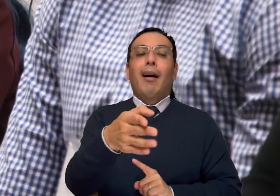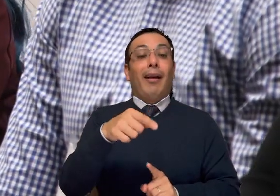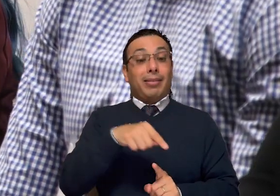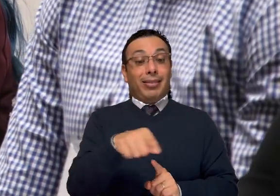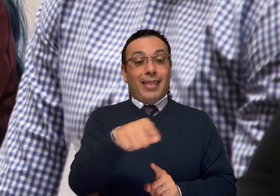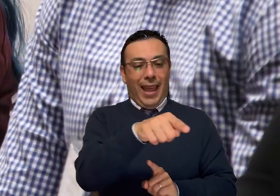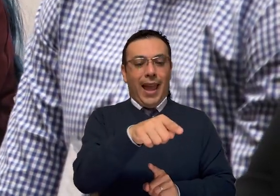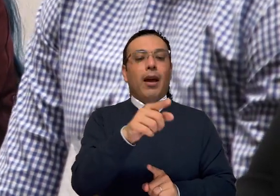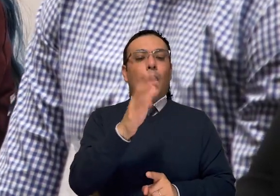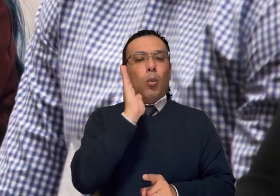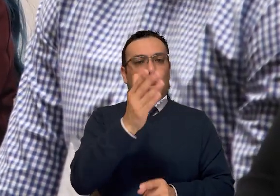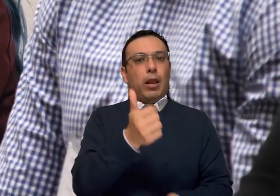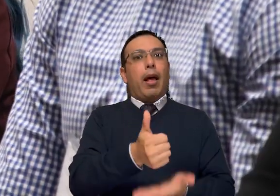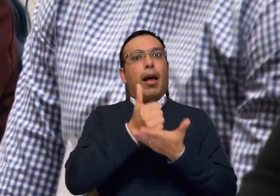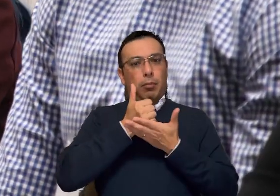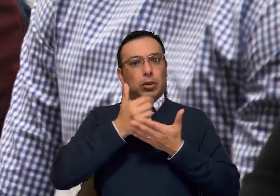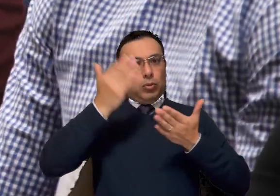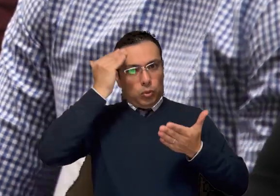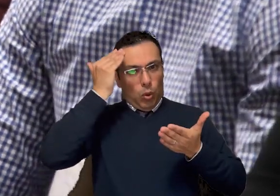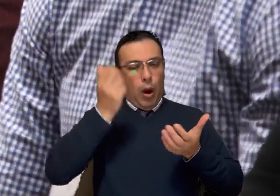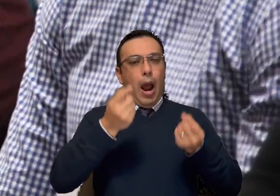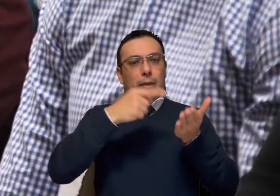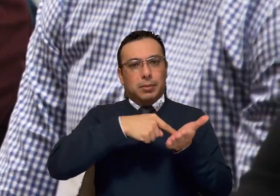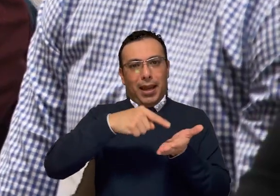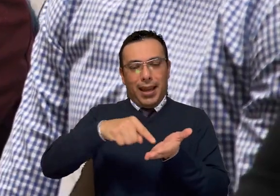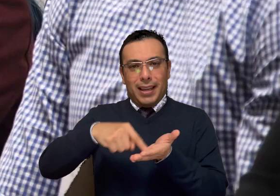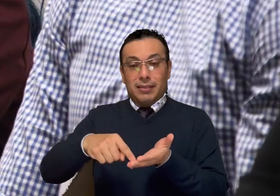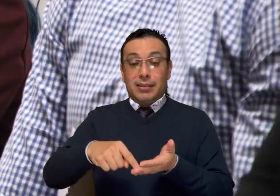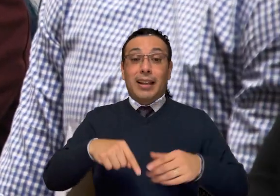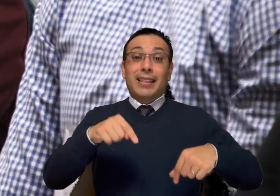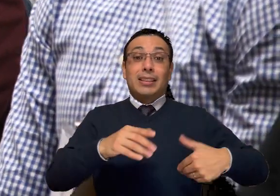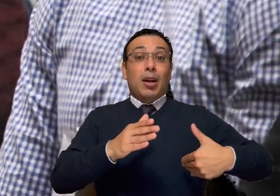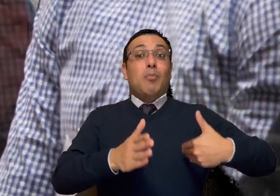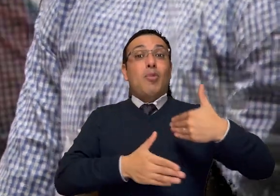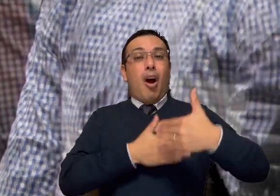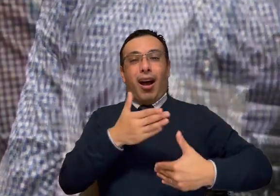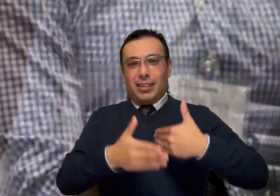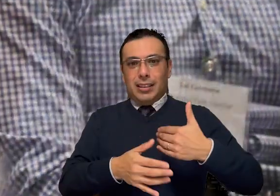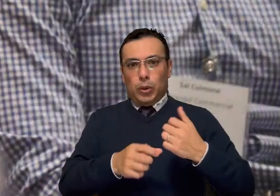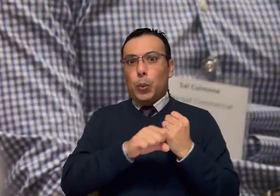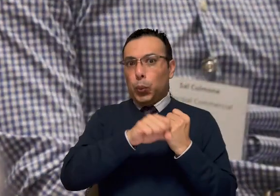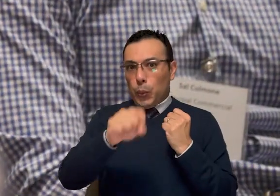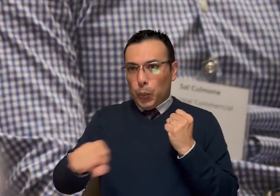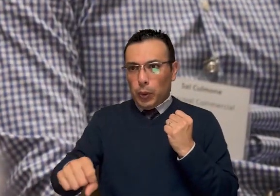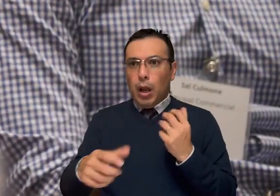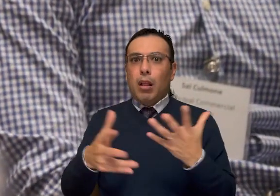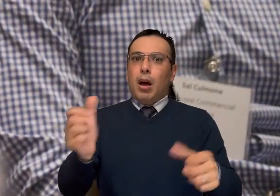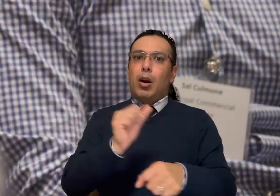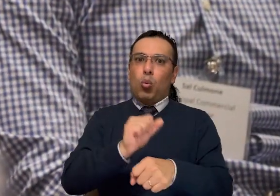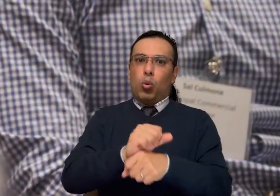We have a lot of work to do ahead of us. So we can't answer that question now, but we will.